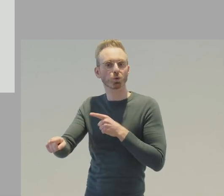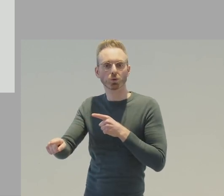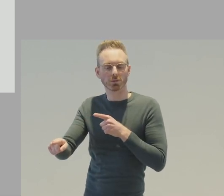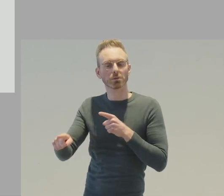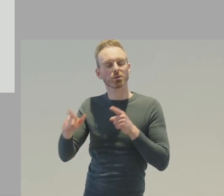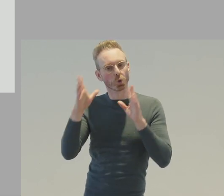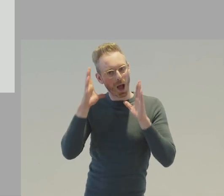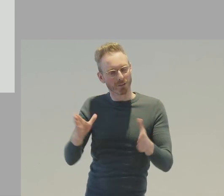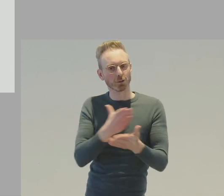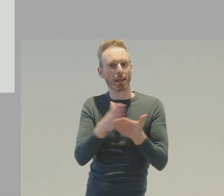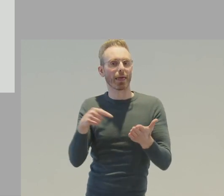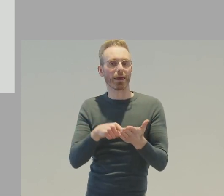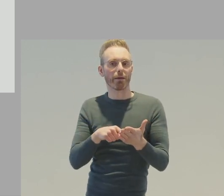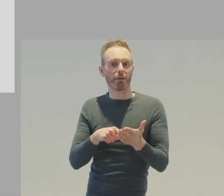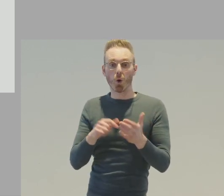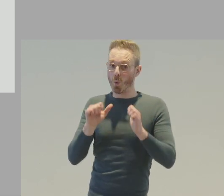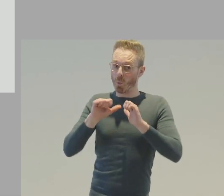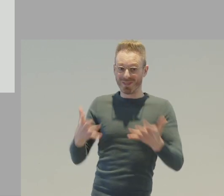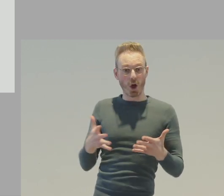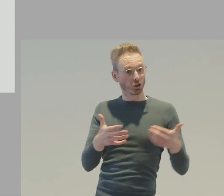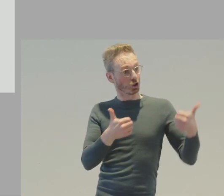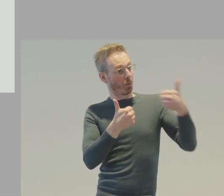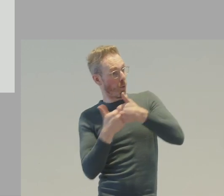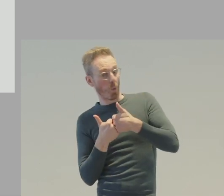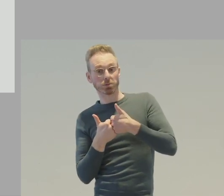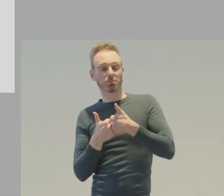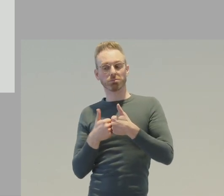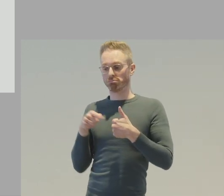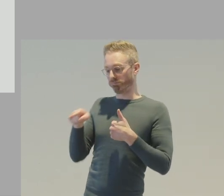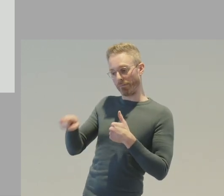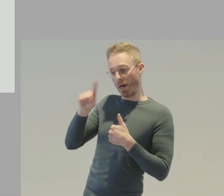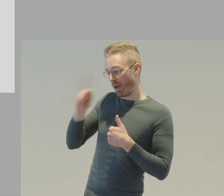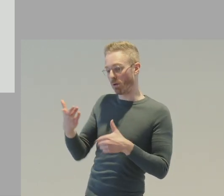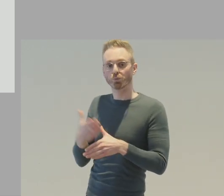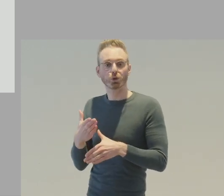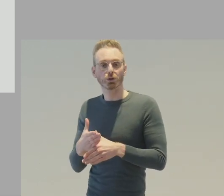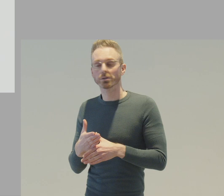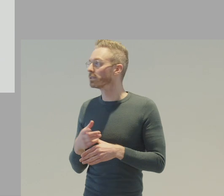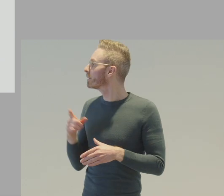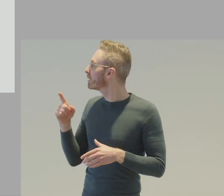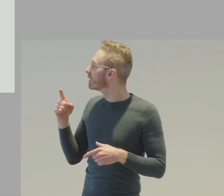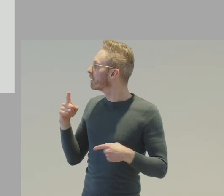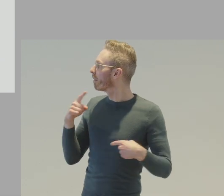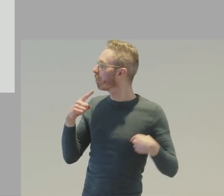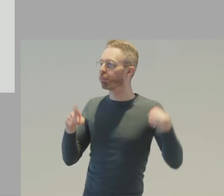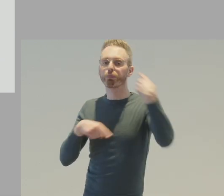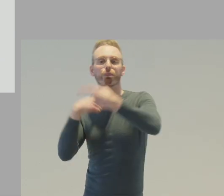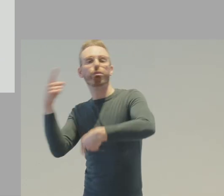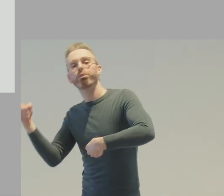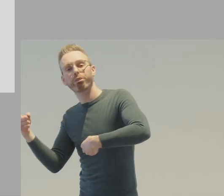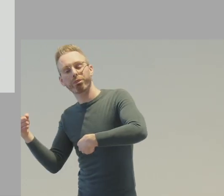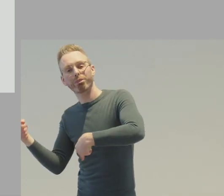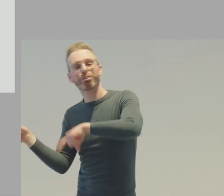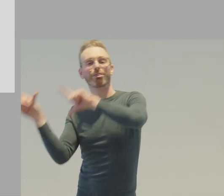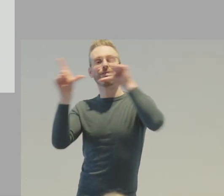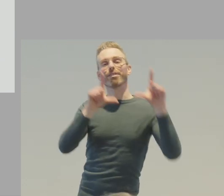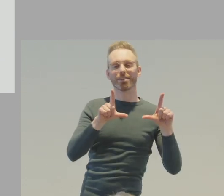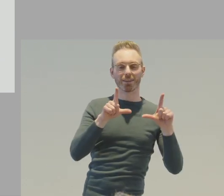In fact, I'll come back to it right now. So this is about limited capacity for work.